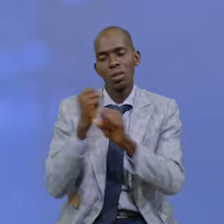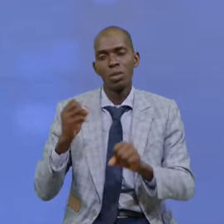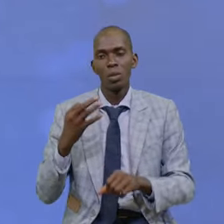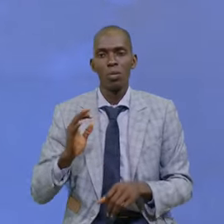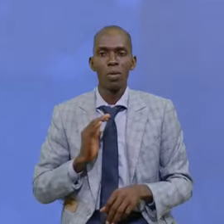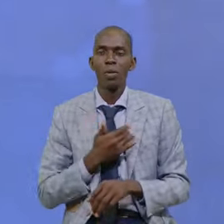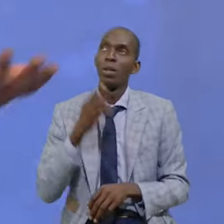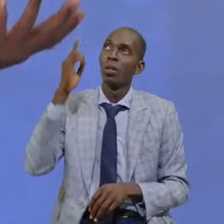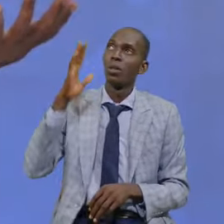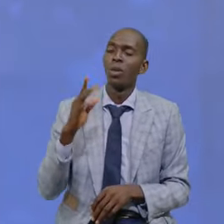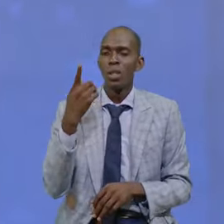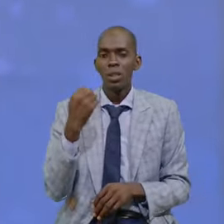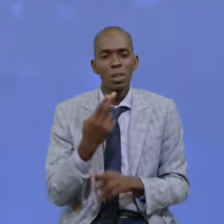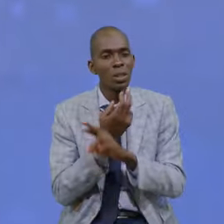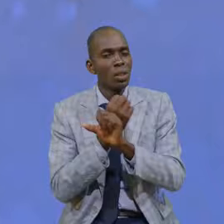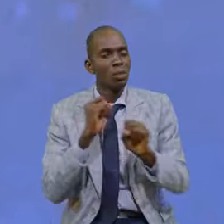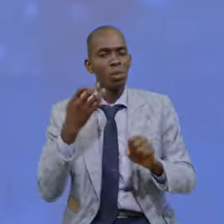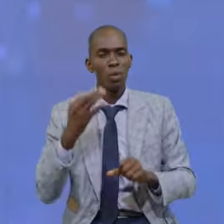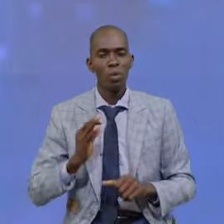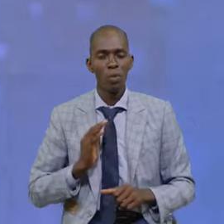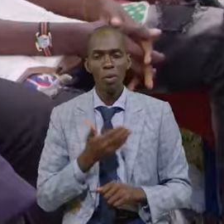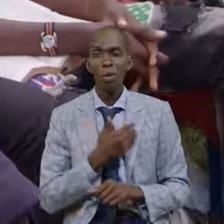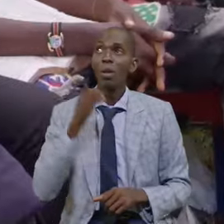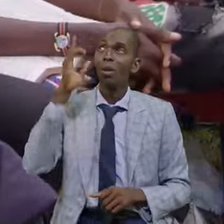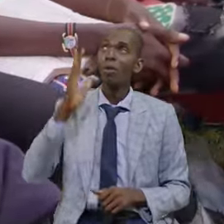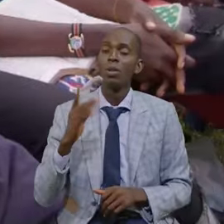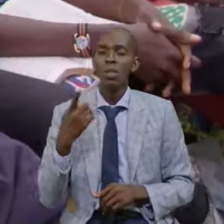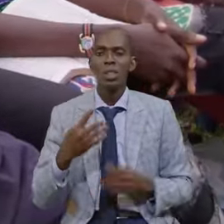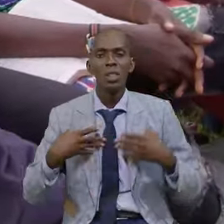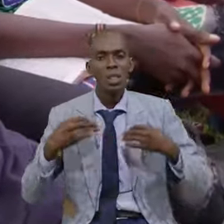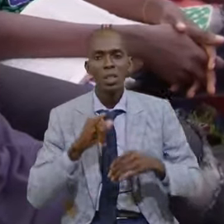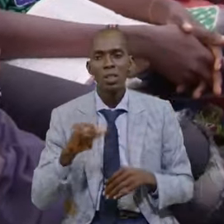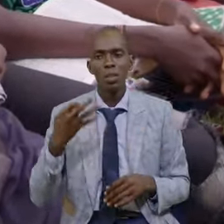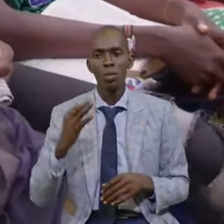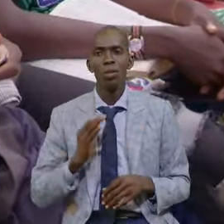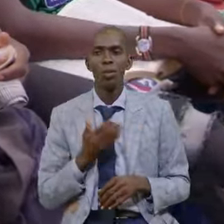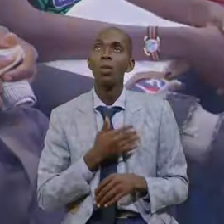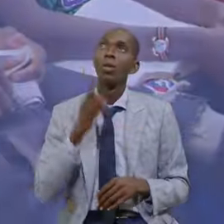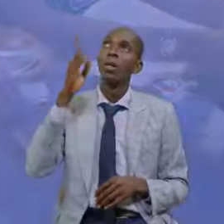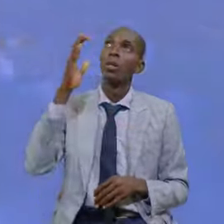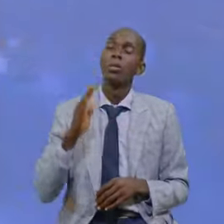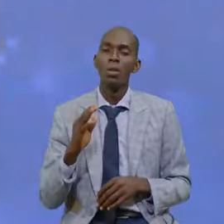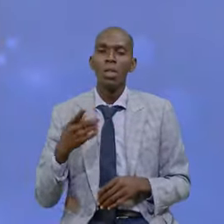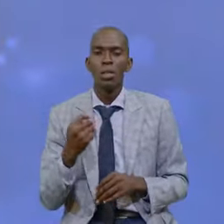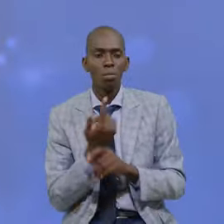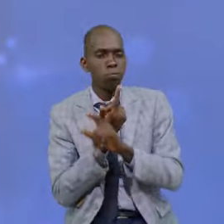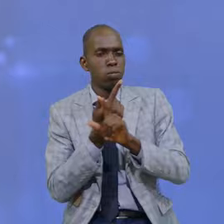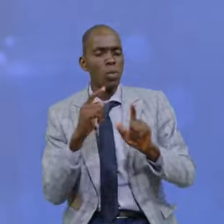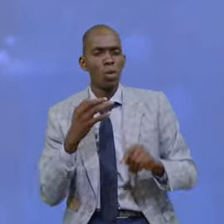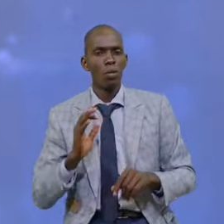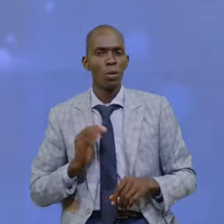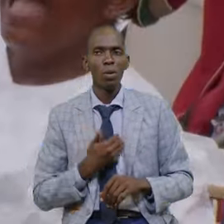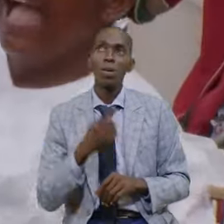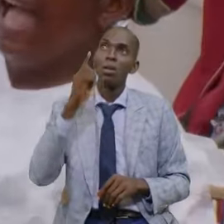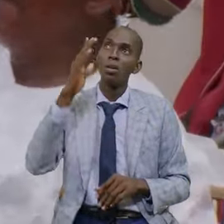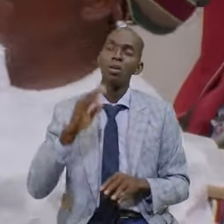of our God, the healing of our God, the liberation of our God in